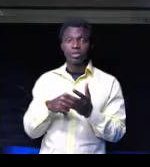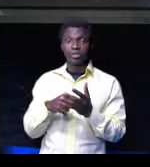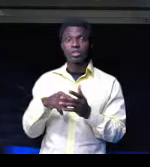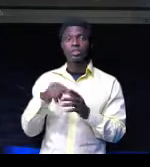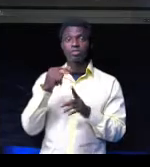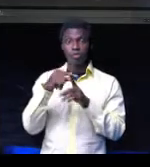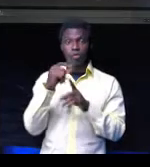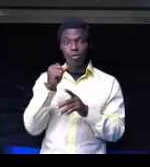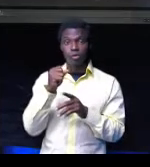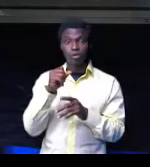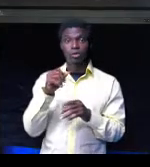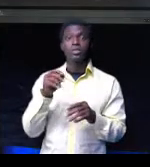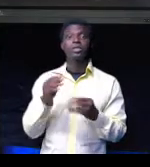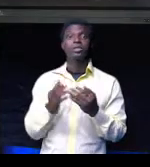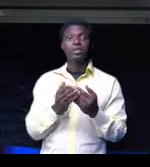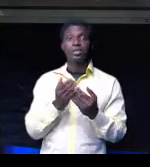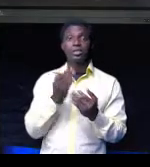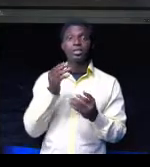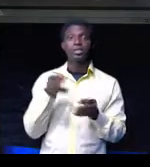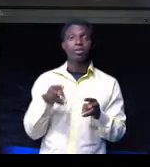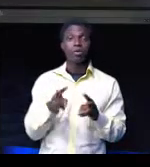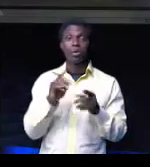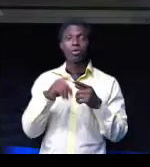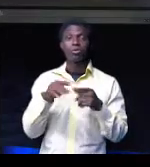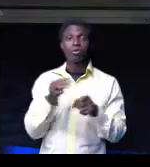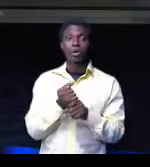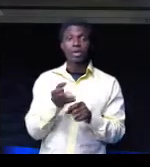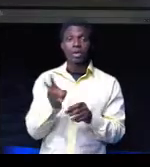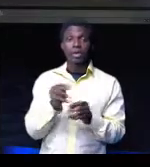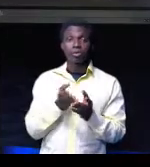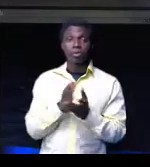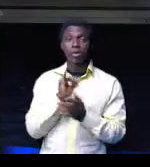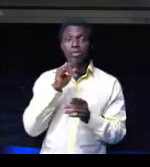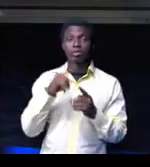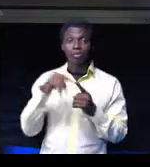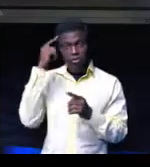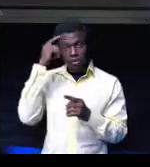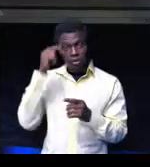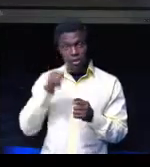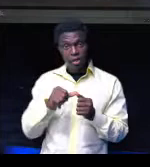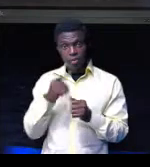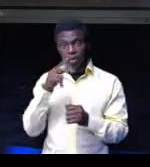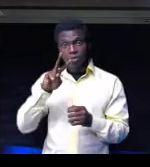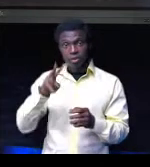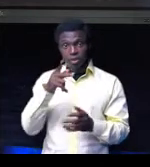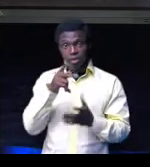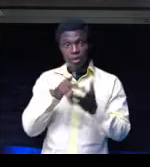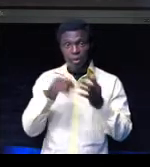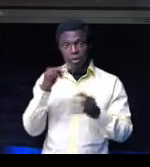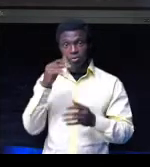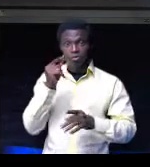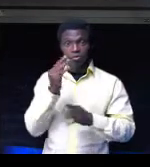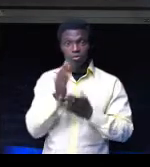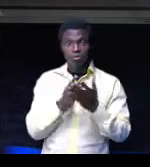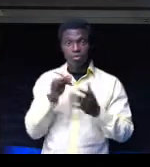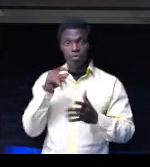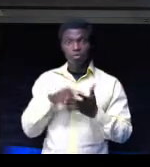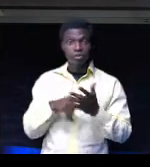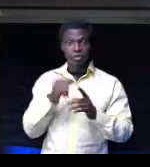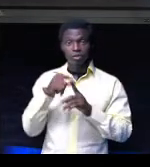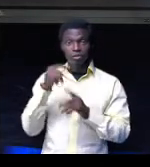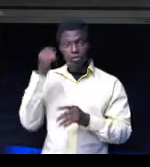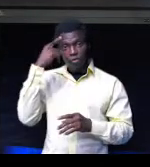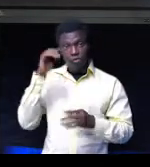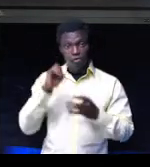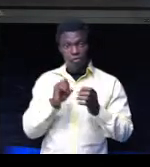to get distributive pronouns correctly is by thinking about the second part of some of this